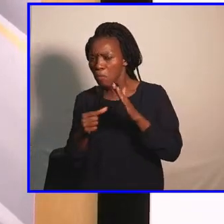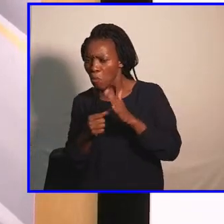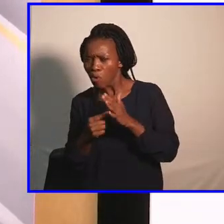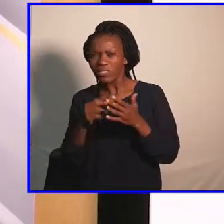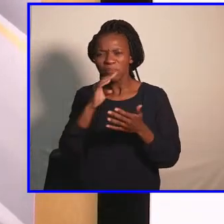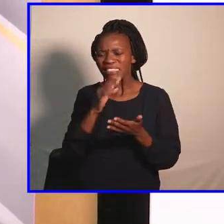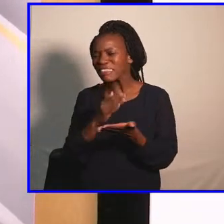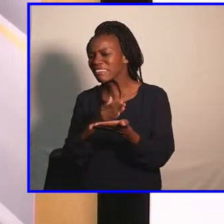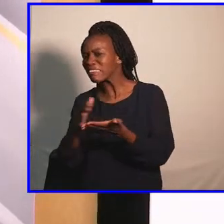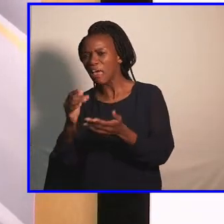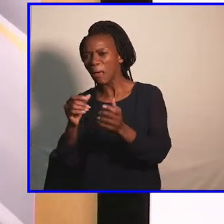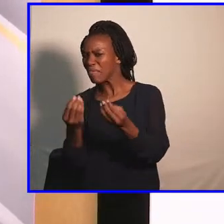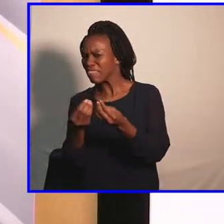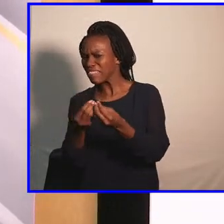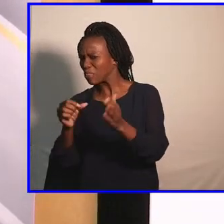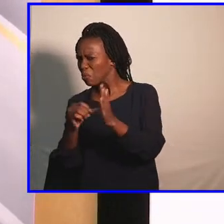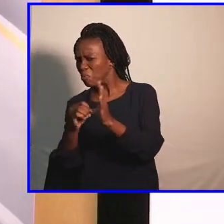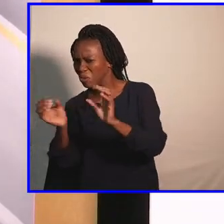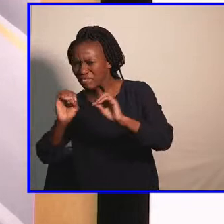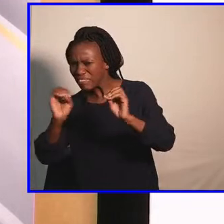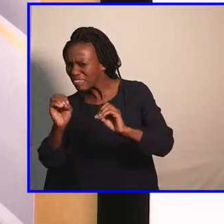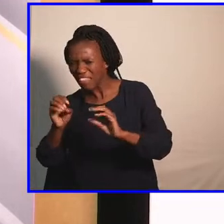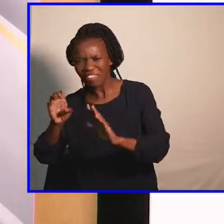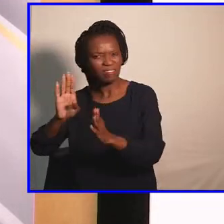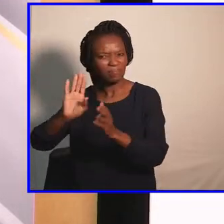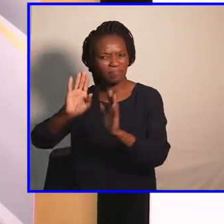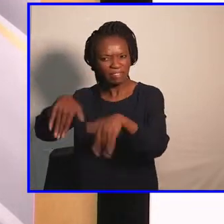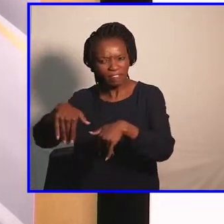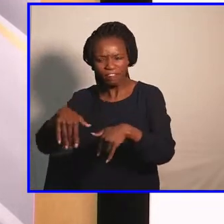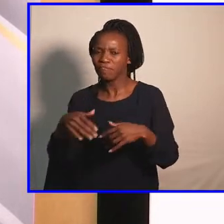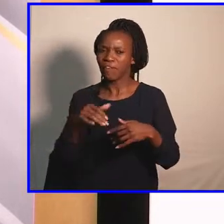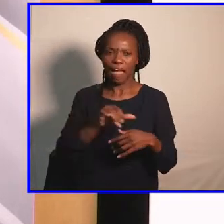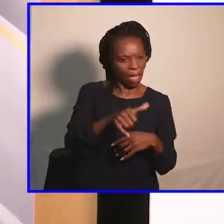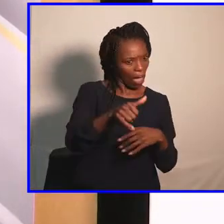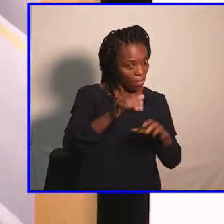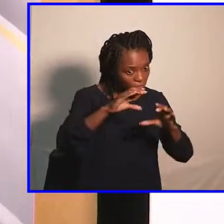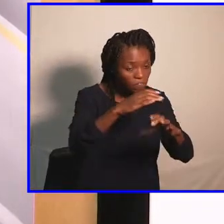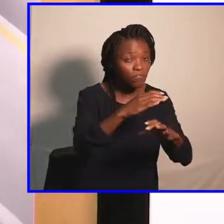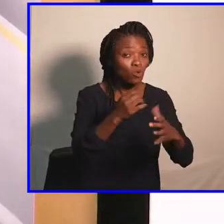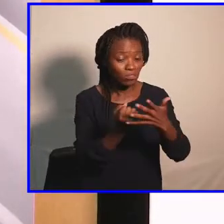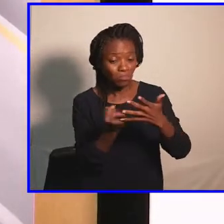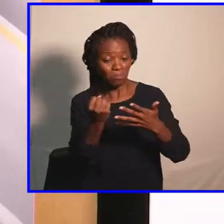cutting certain programs which we are not very good at,